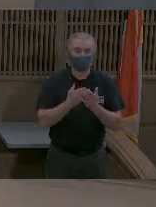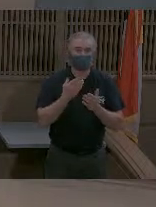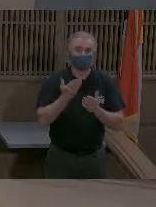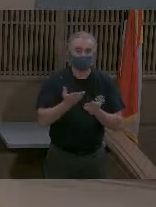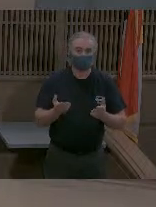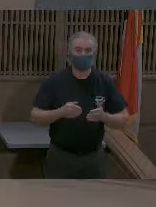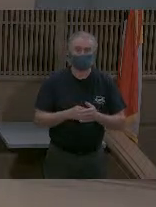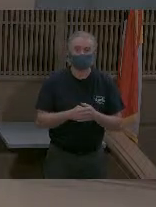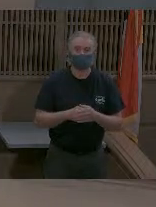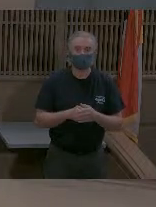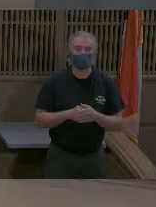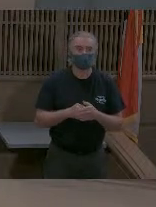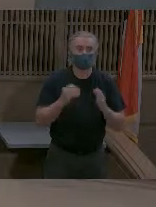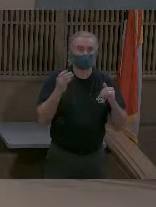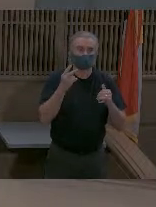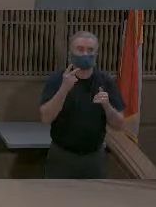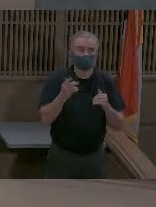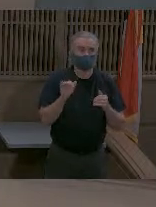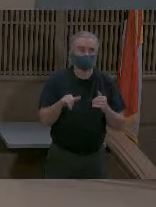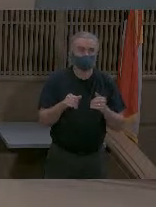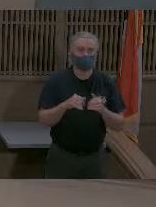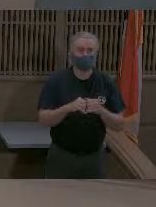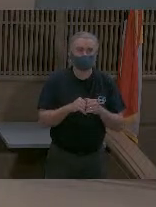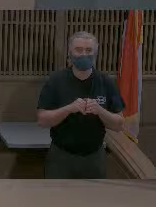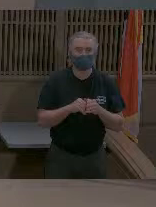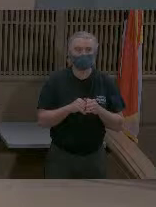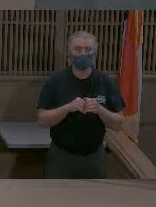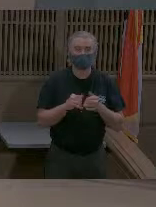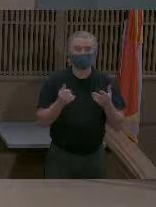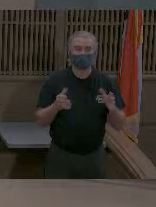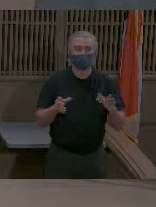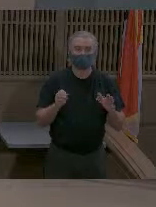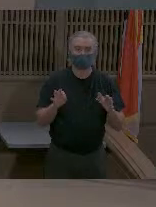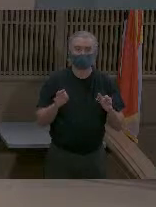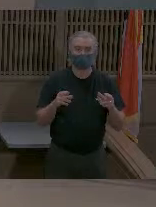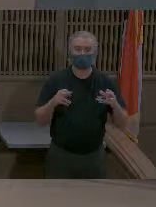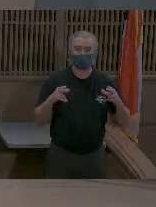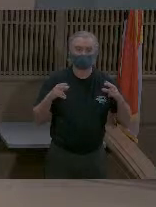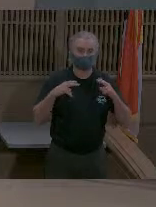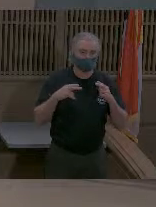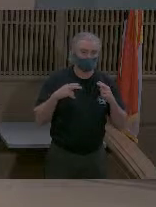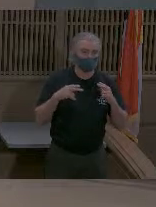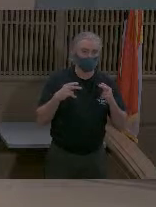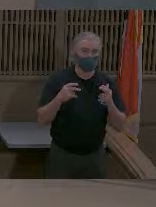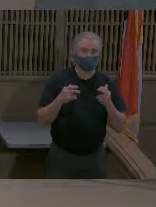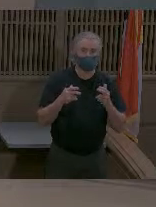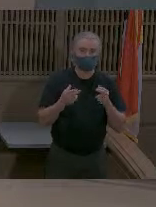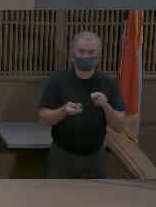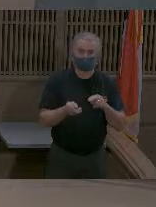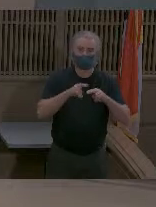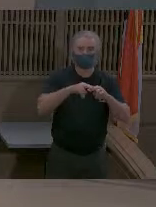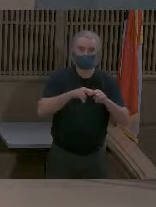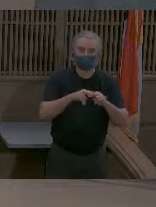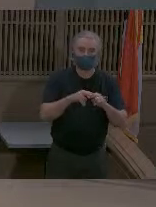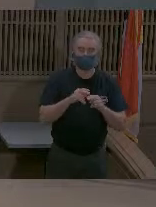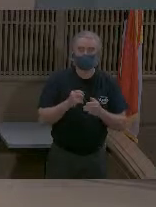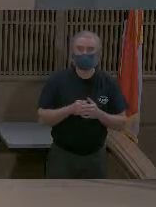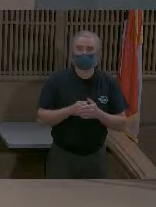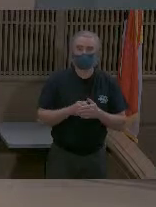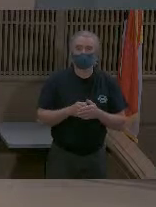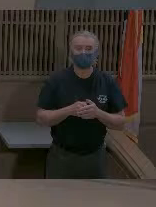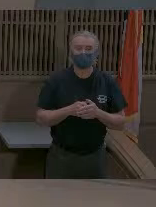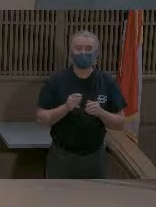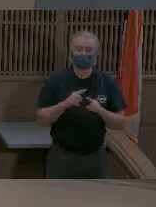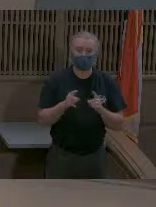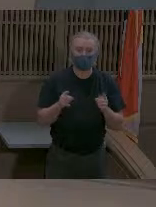the conclusion of the surge following the holidays. Unfortunately, there are still